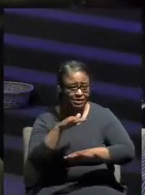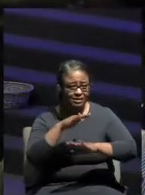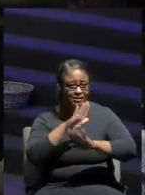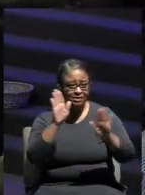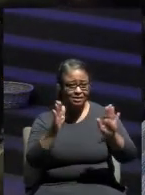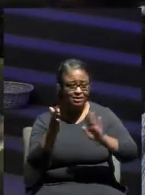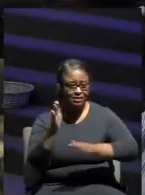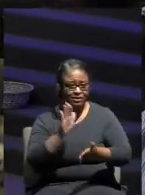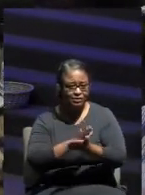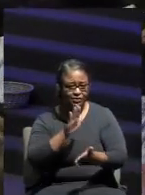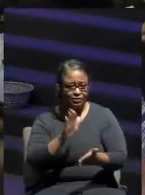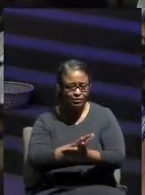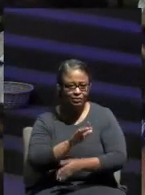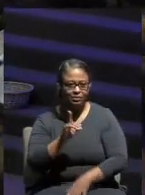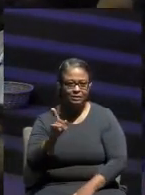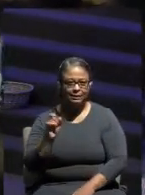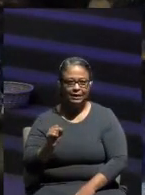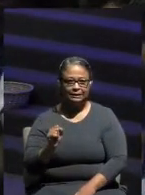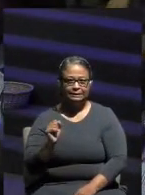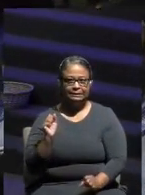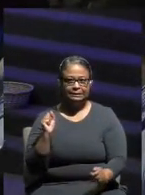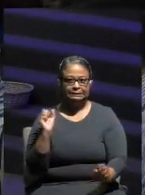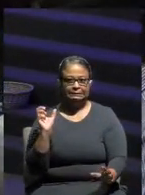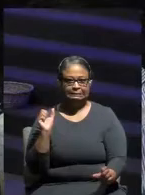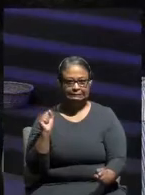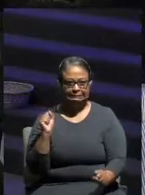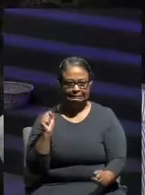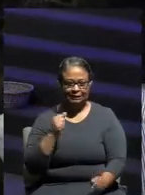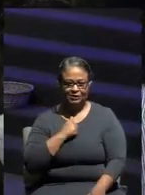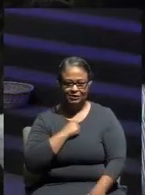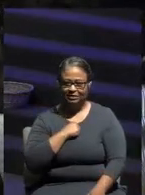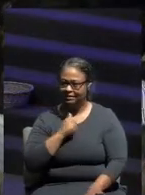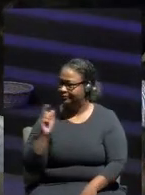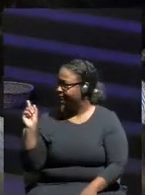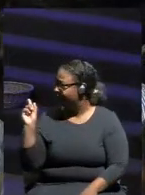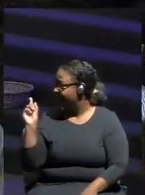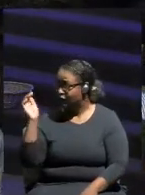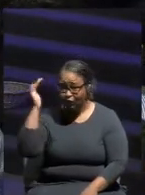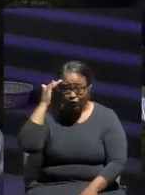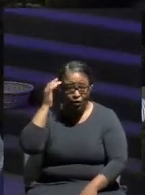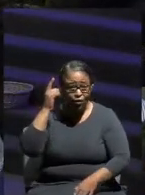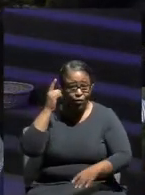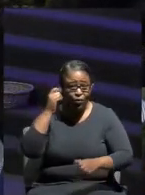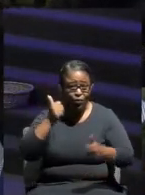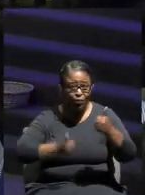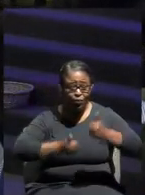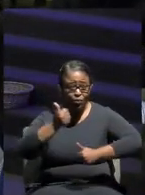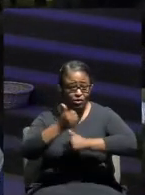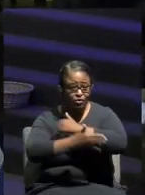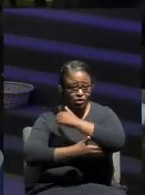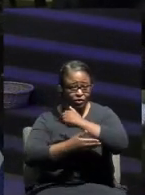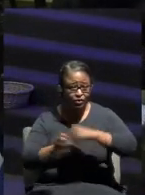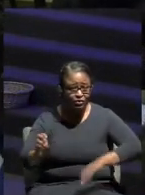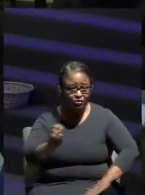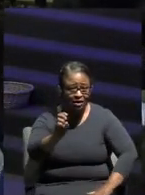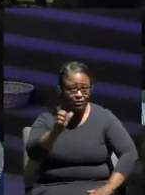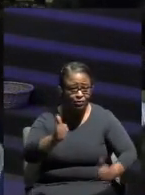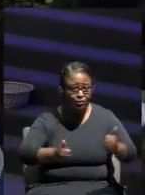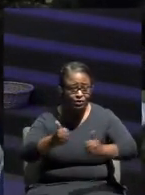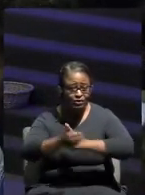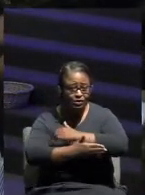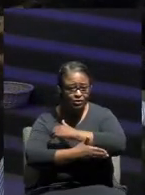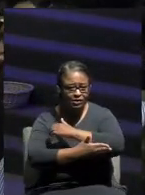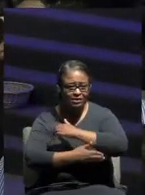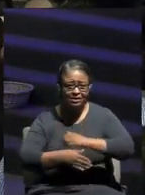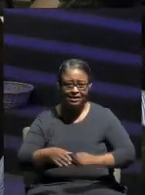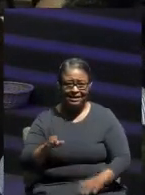Sunday school? I know I'm totally putting you on the spot. And I am so sorry. Do you know what country you went to today? Yes, we went to Egypt.